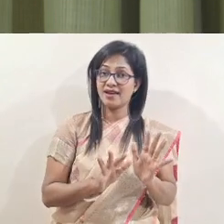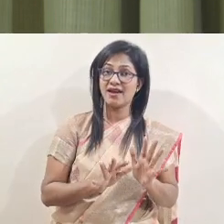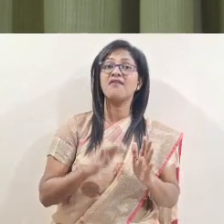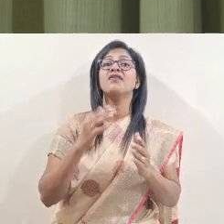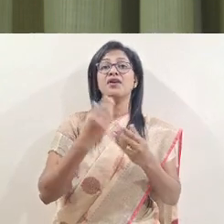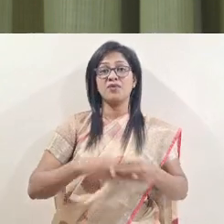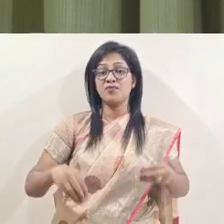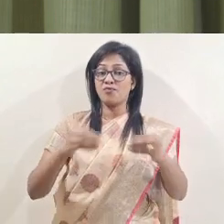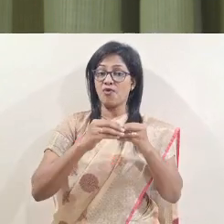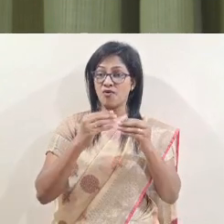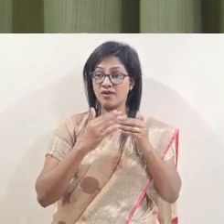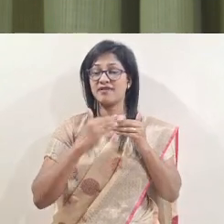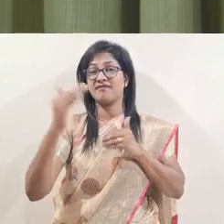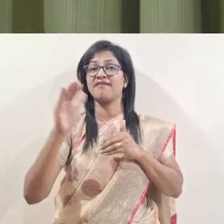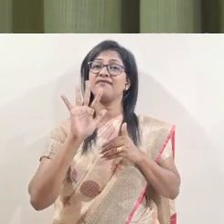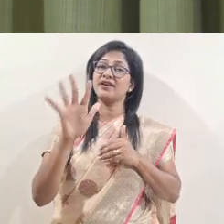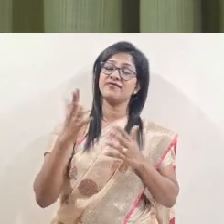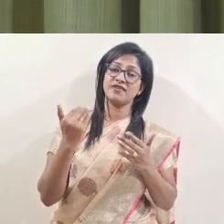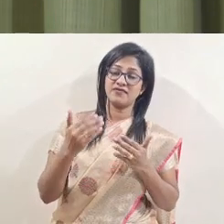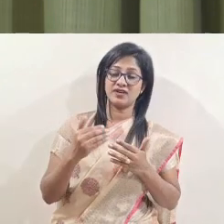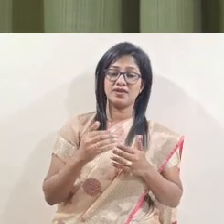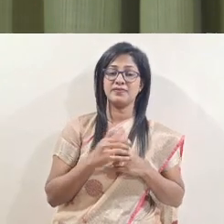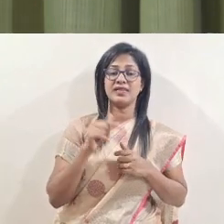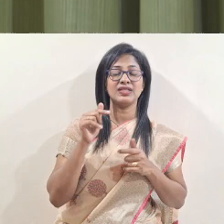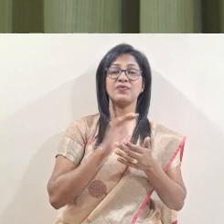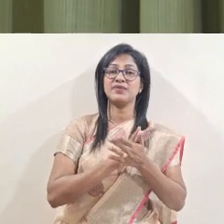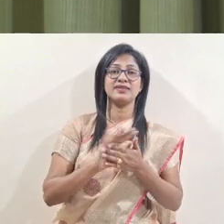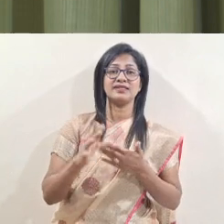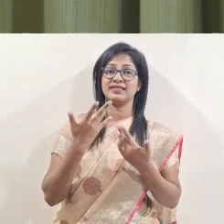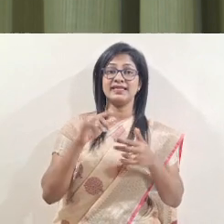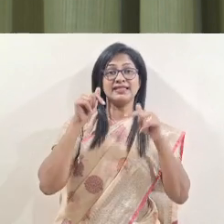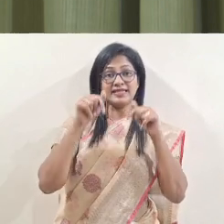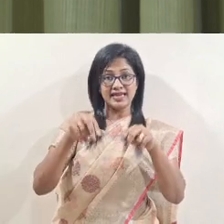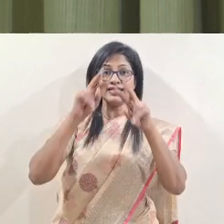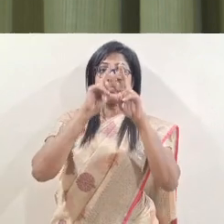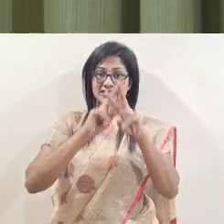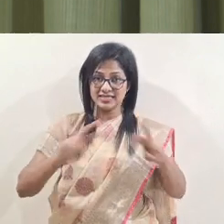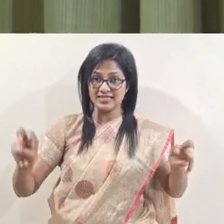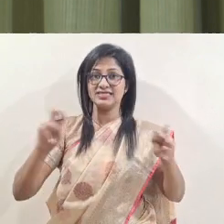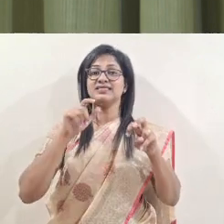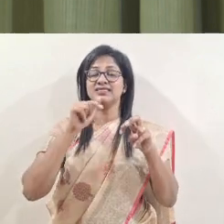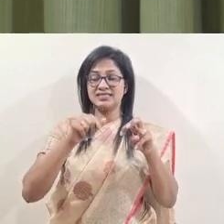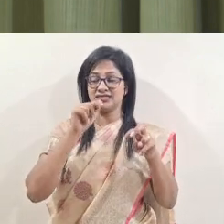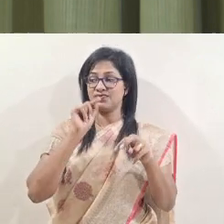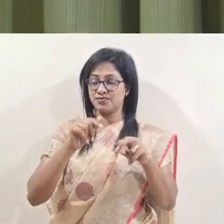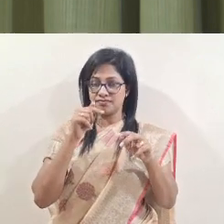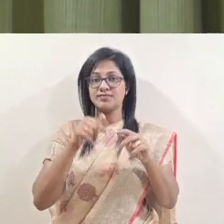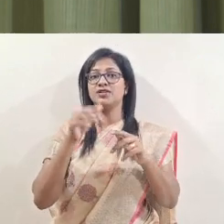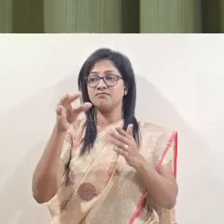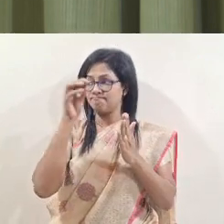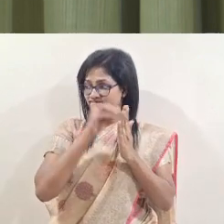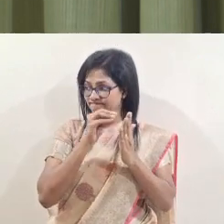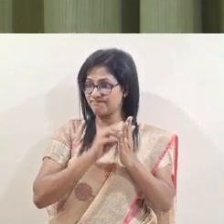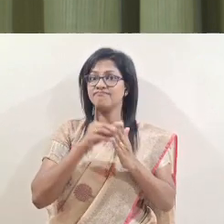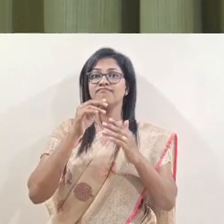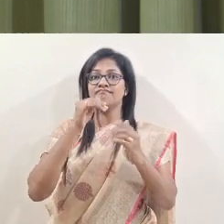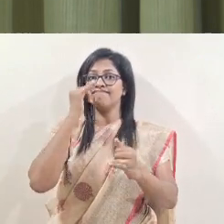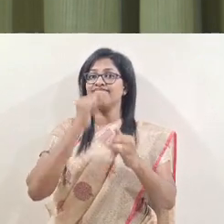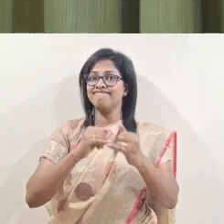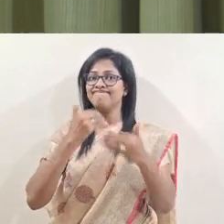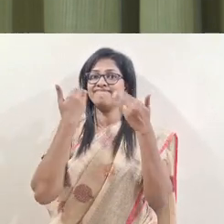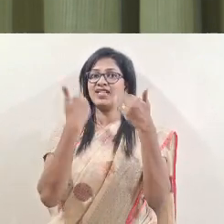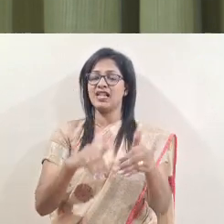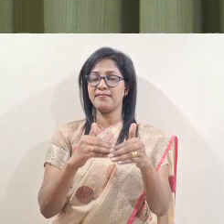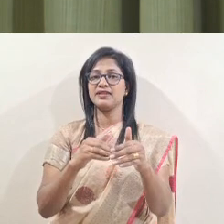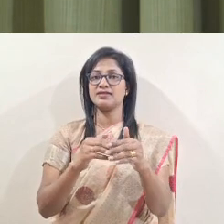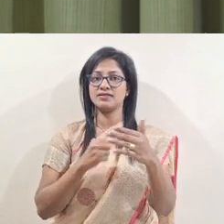5. So there is no end. So that is the point of research you have to undertake and ultimately come to a benchmarking. Ultimately, why do